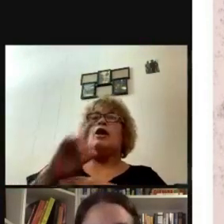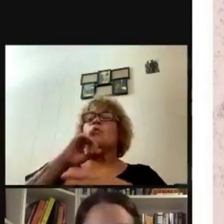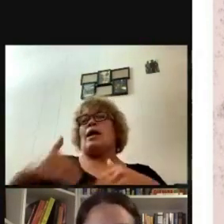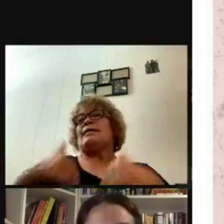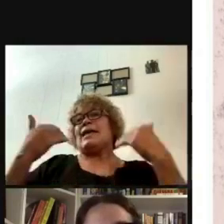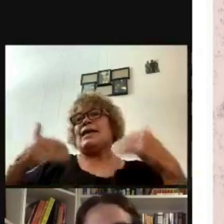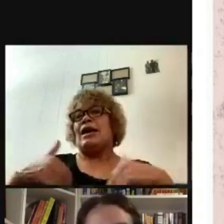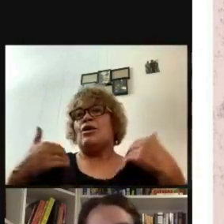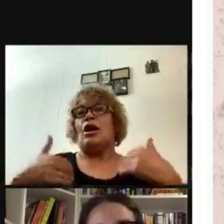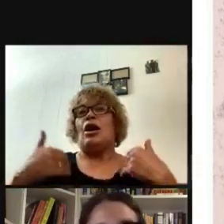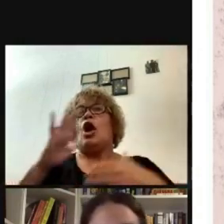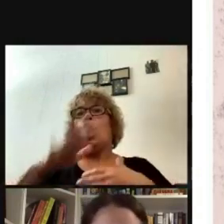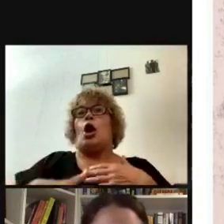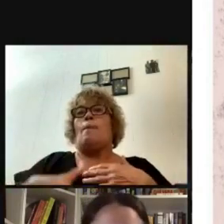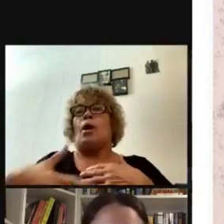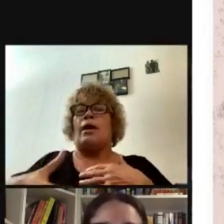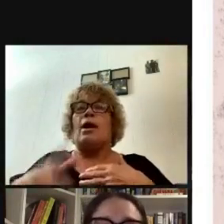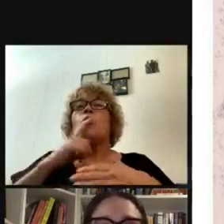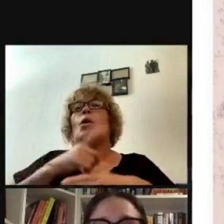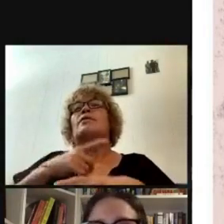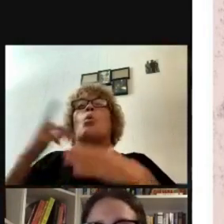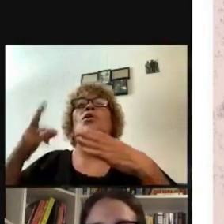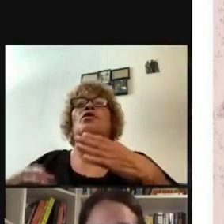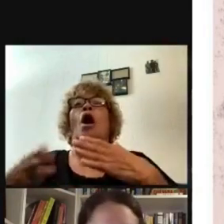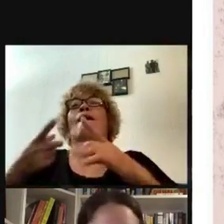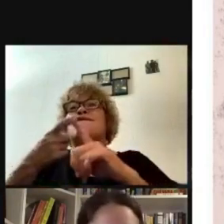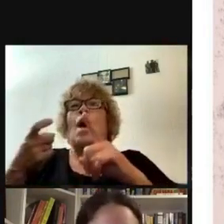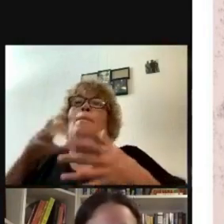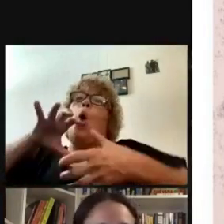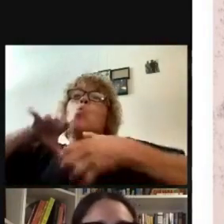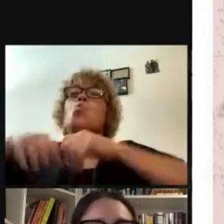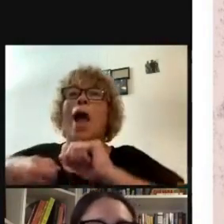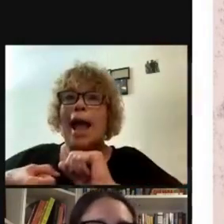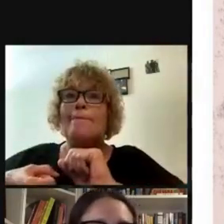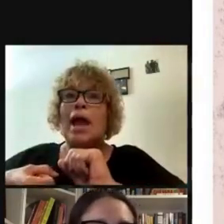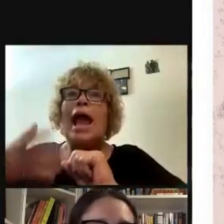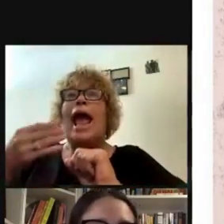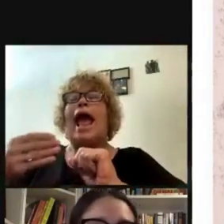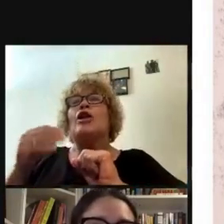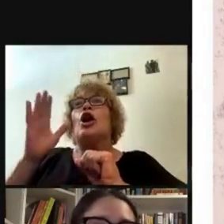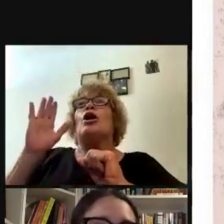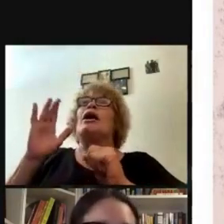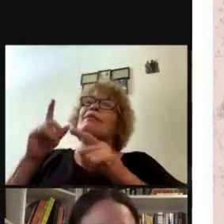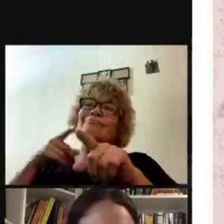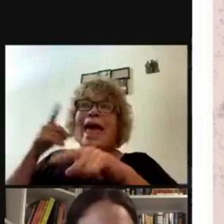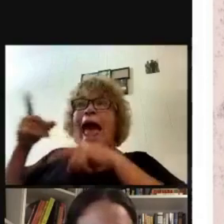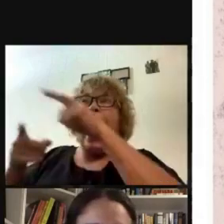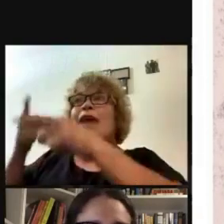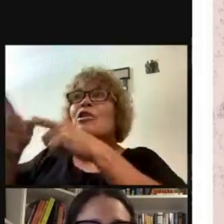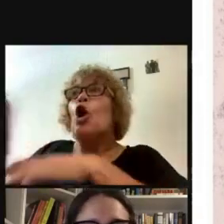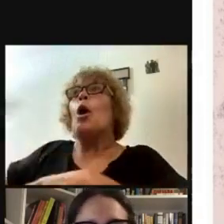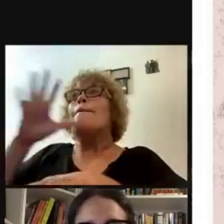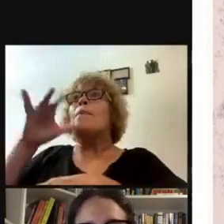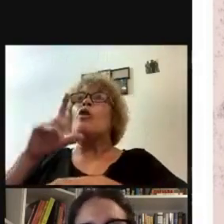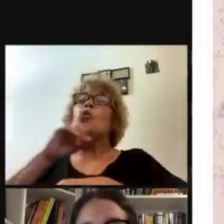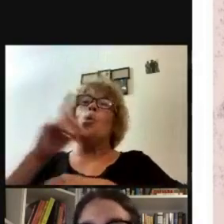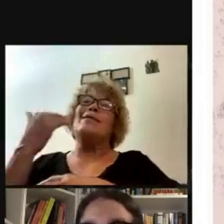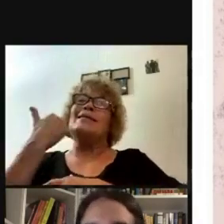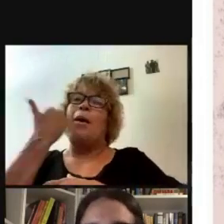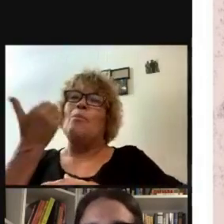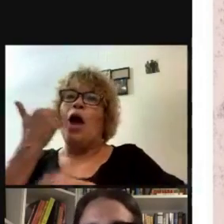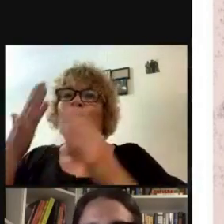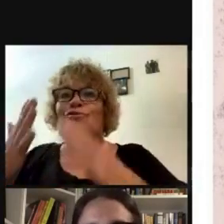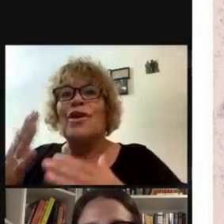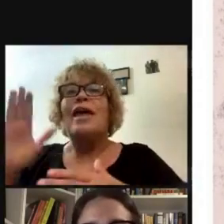her pregnancy, which was the result of a rape, and also accusations about her mother being a prostitute, assertions that her